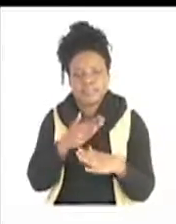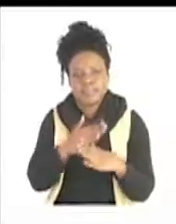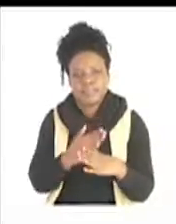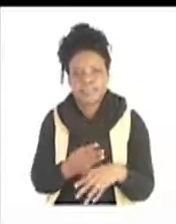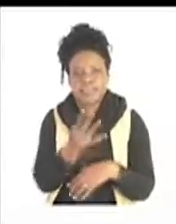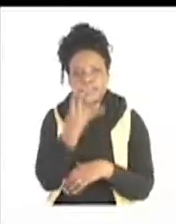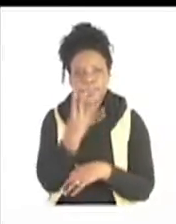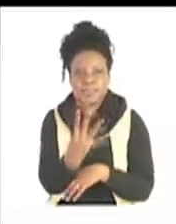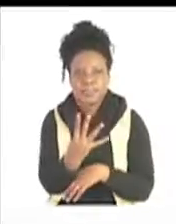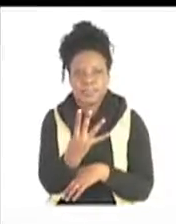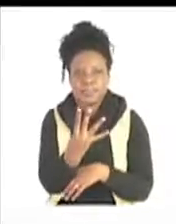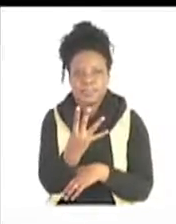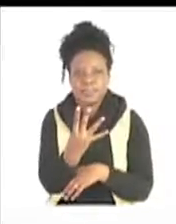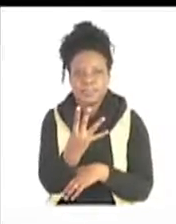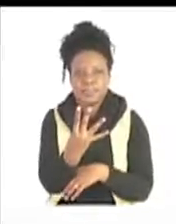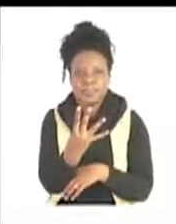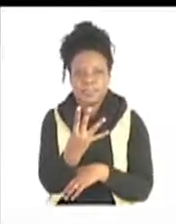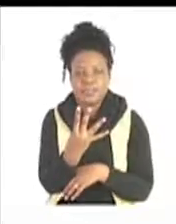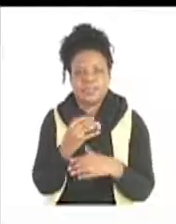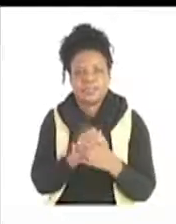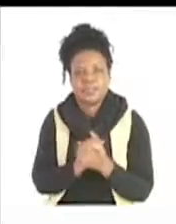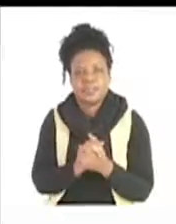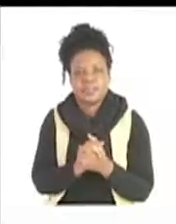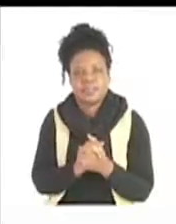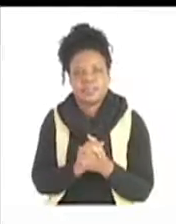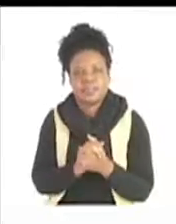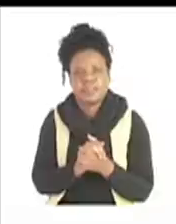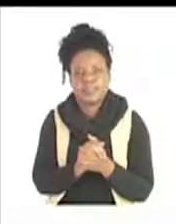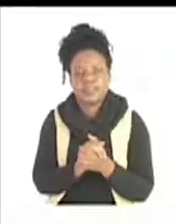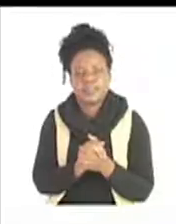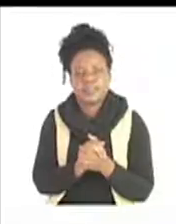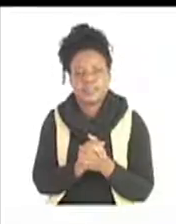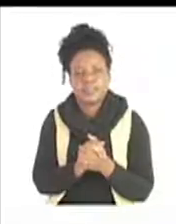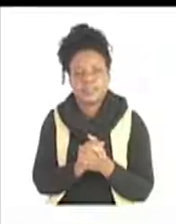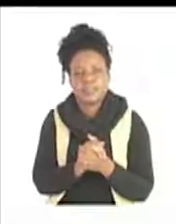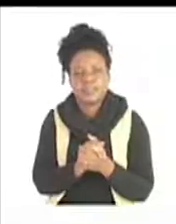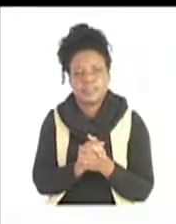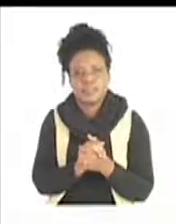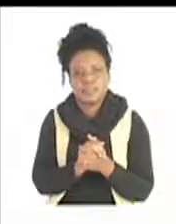4. Exercise 4, the instruction says,